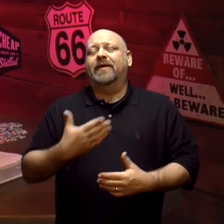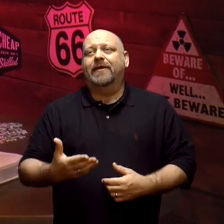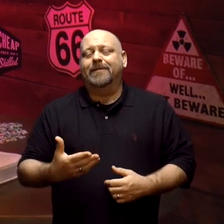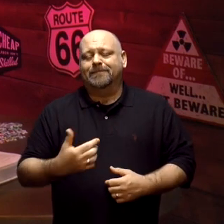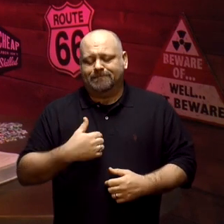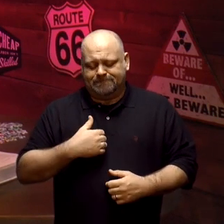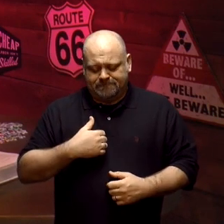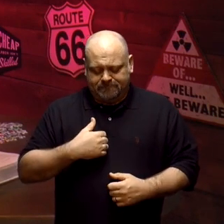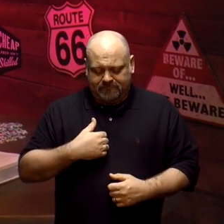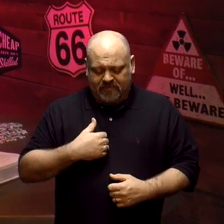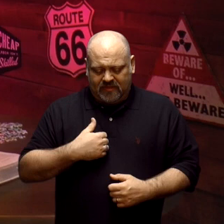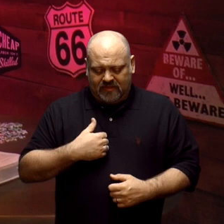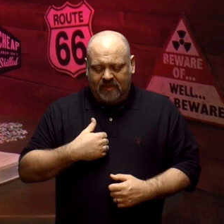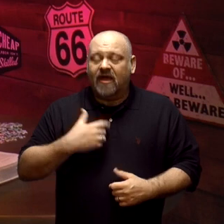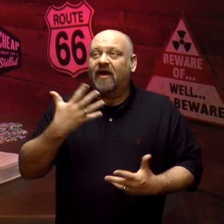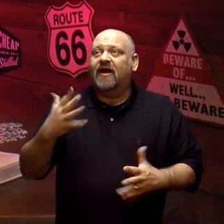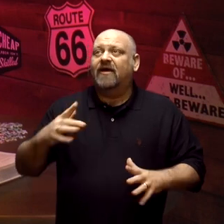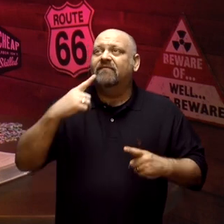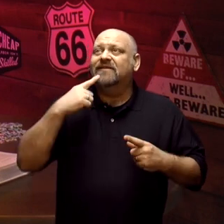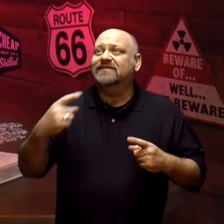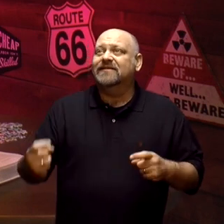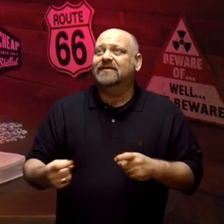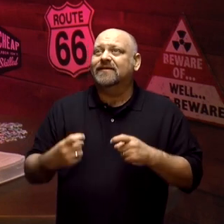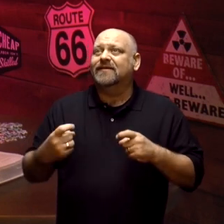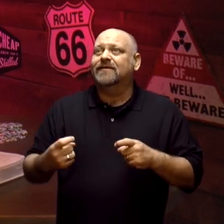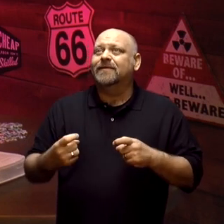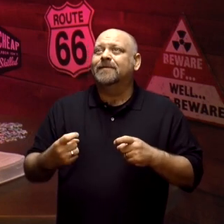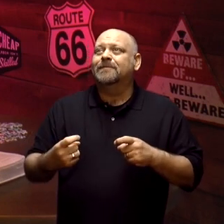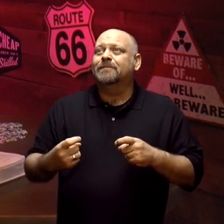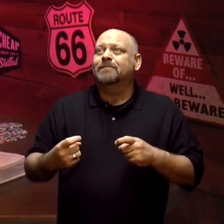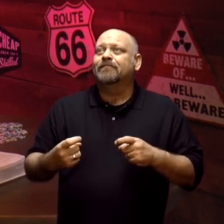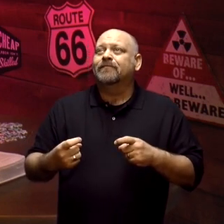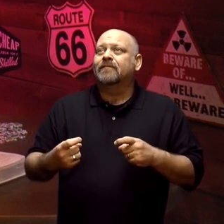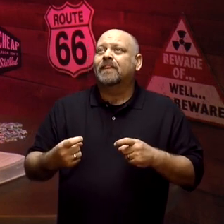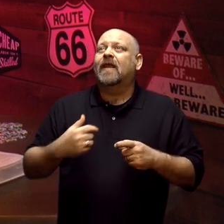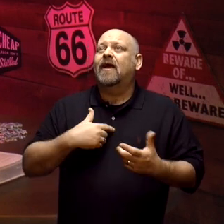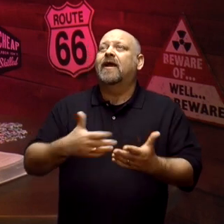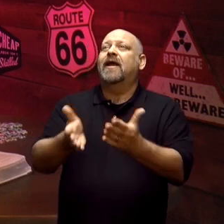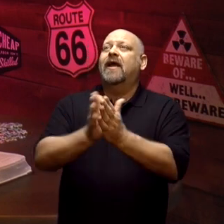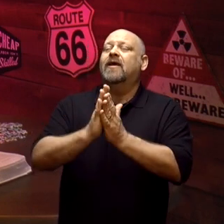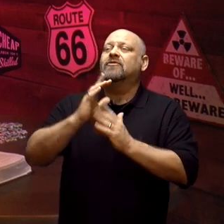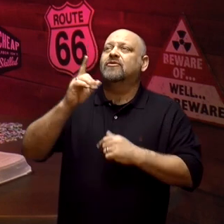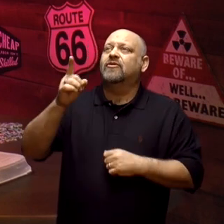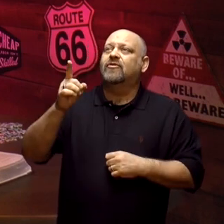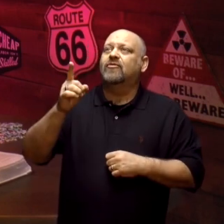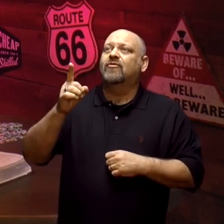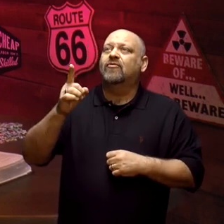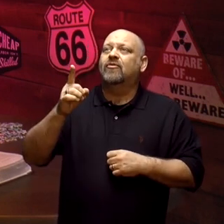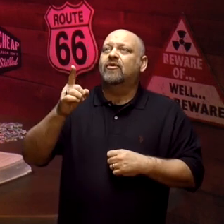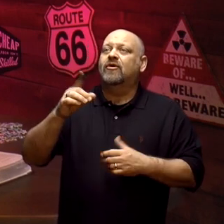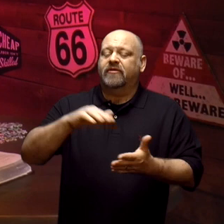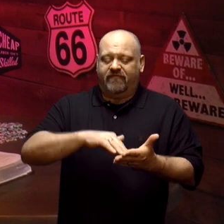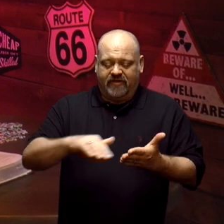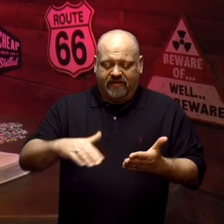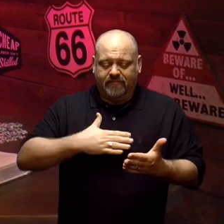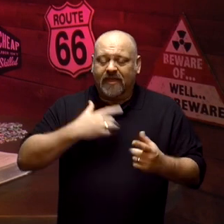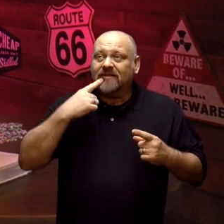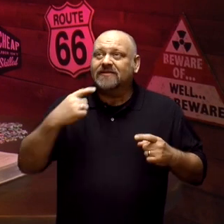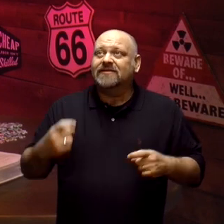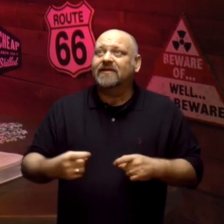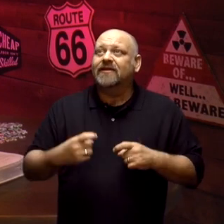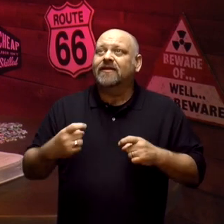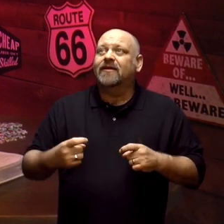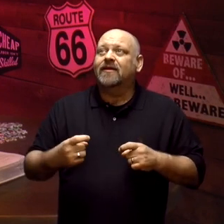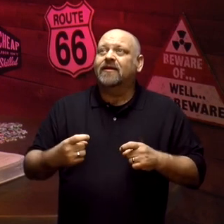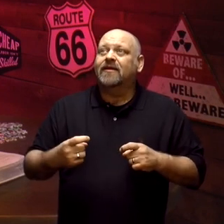admit that I have sinned. And I ask you to forgive my